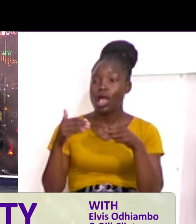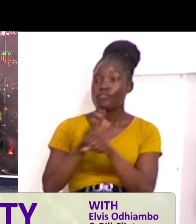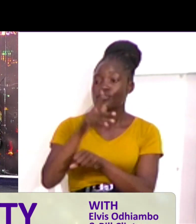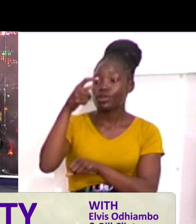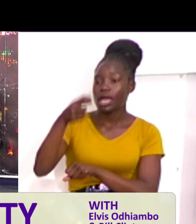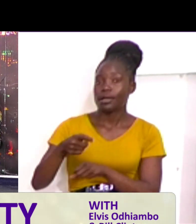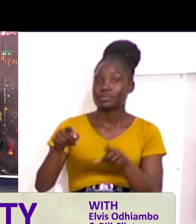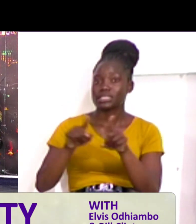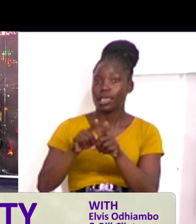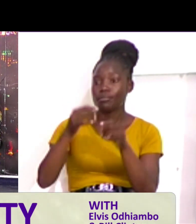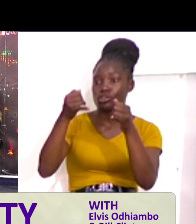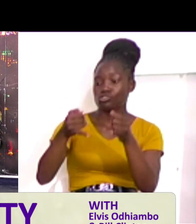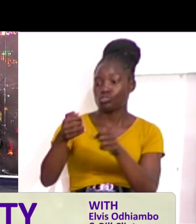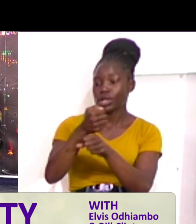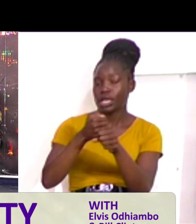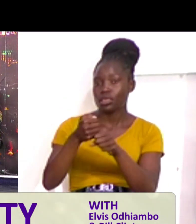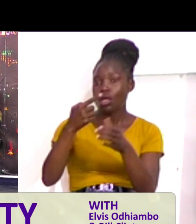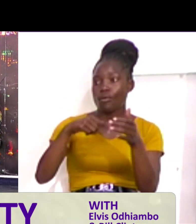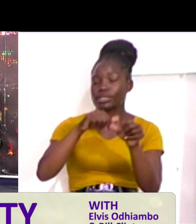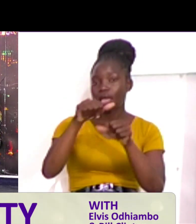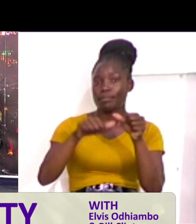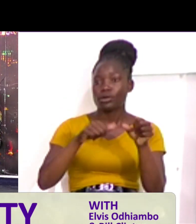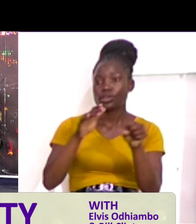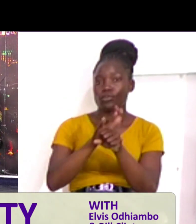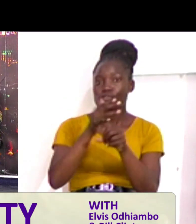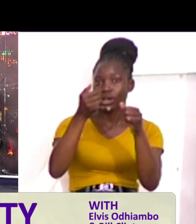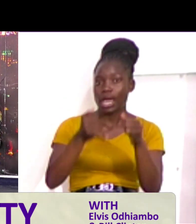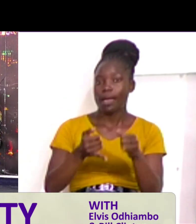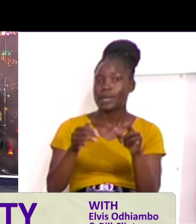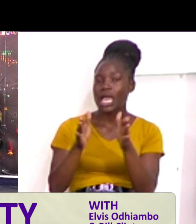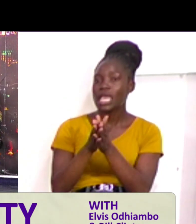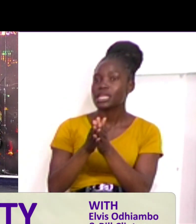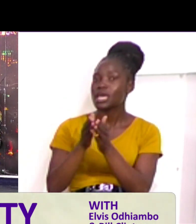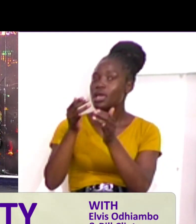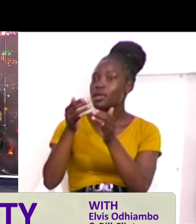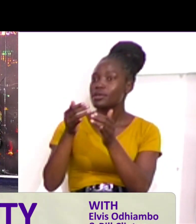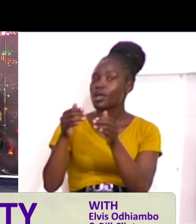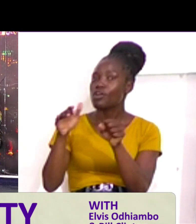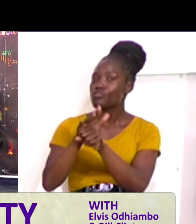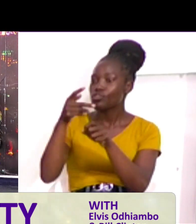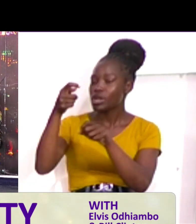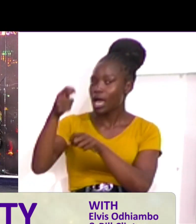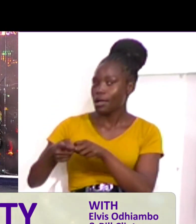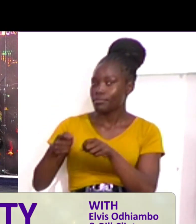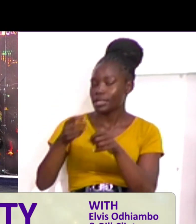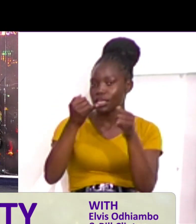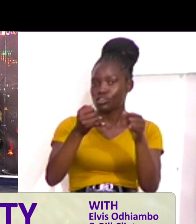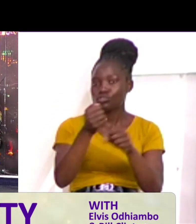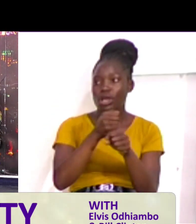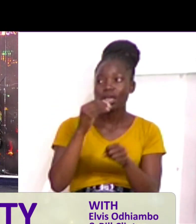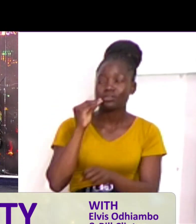and Newcastle, gentlemen. What about Fulham and Newcastle, Elvis? Fulham wako nyumbani.